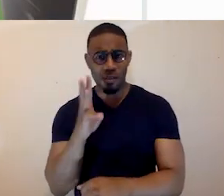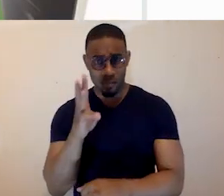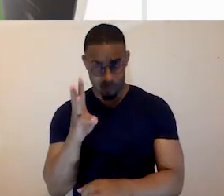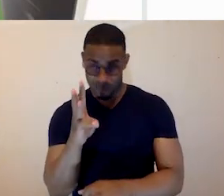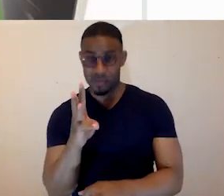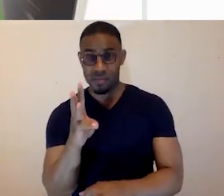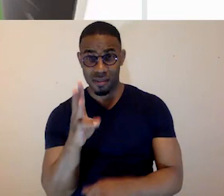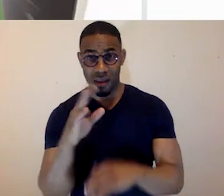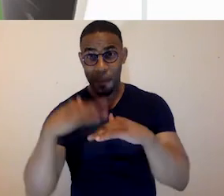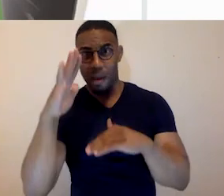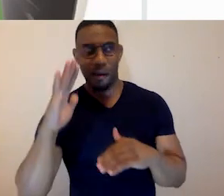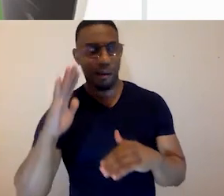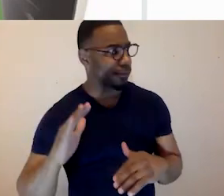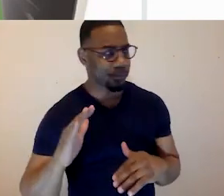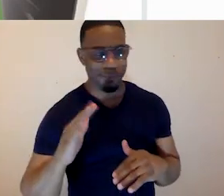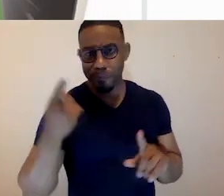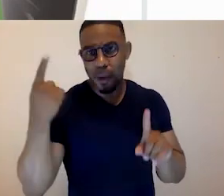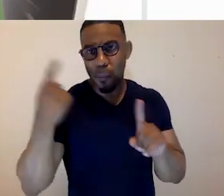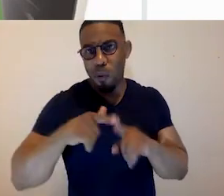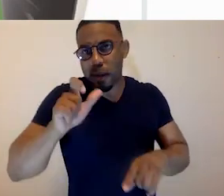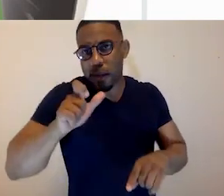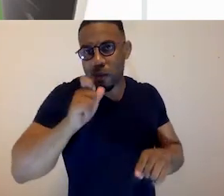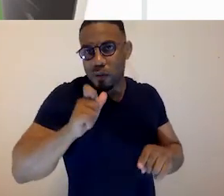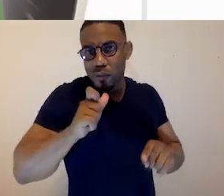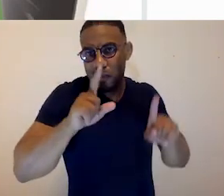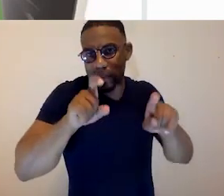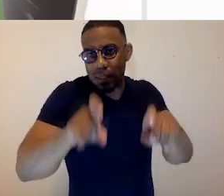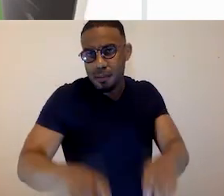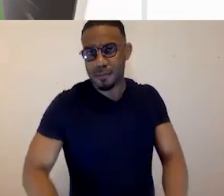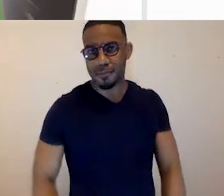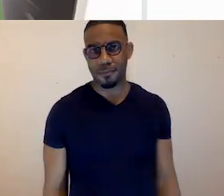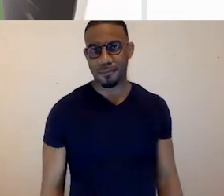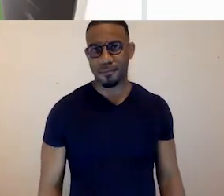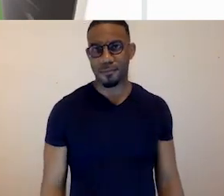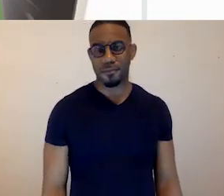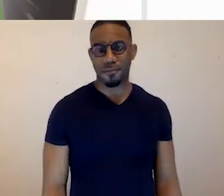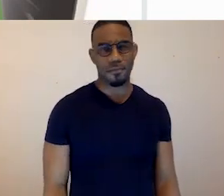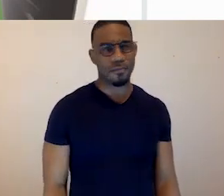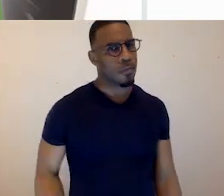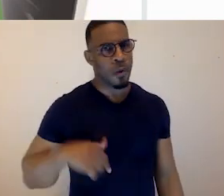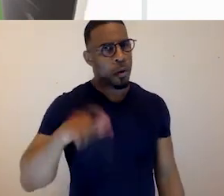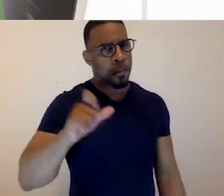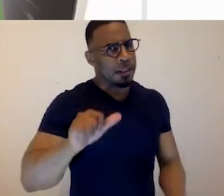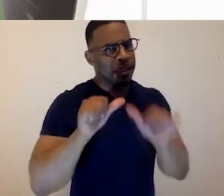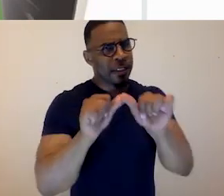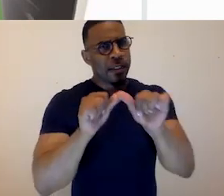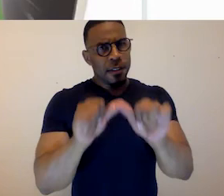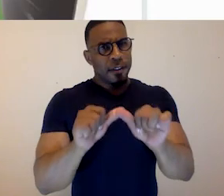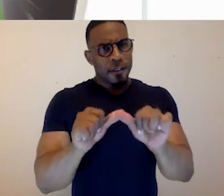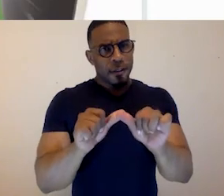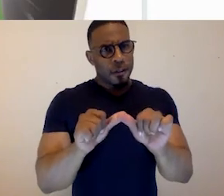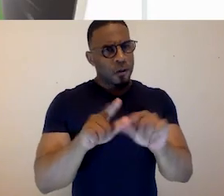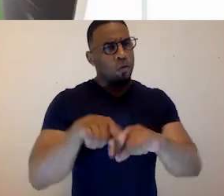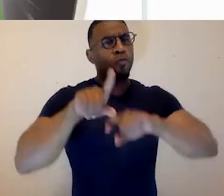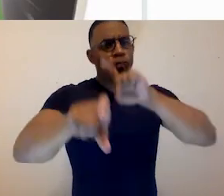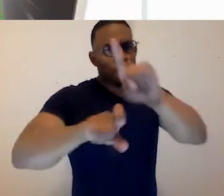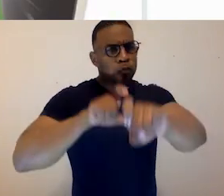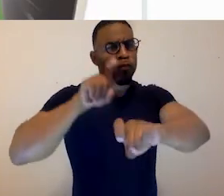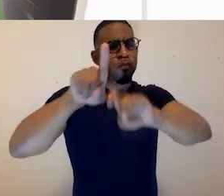is beyond the point of needing testing. We must continue to